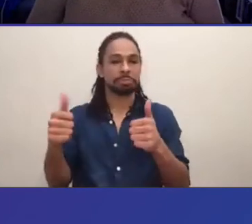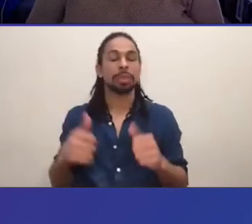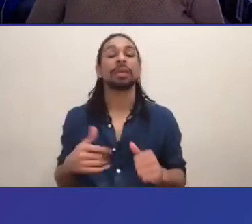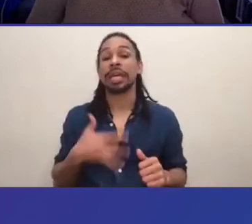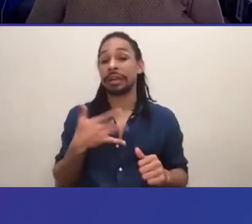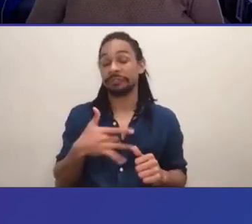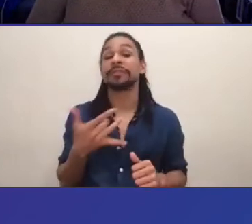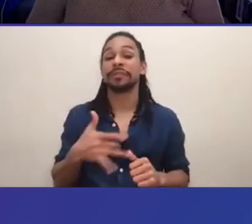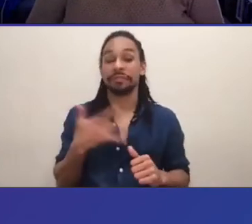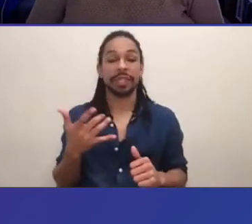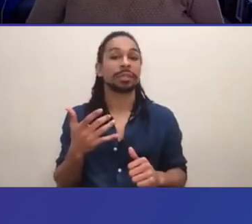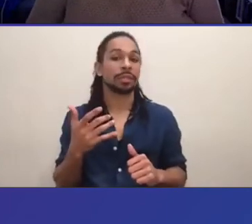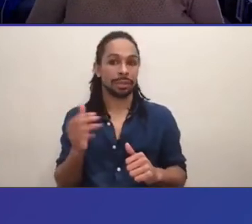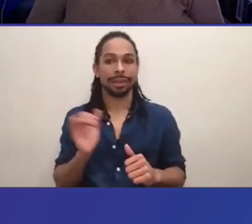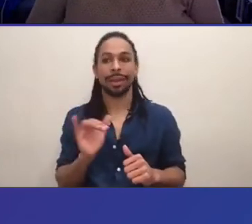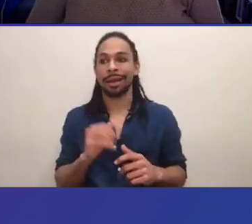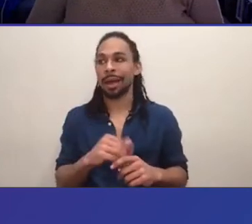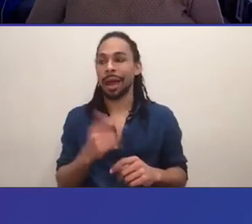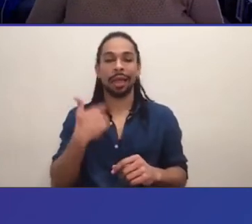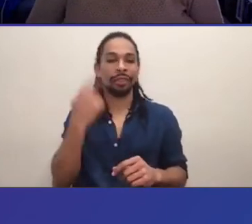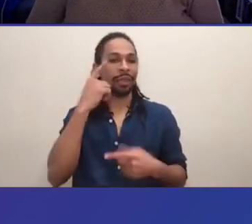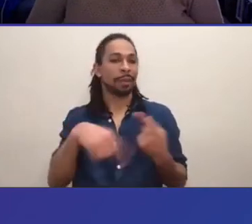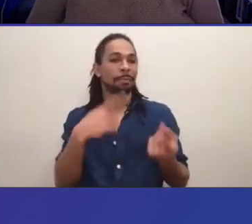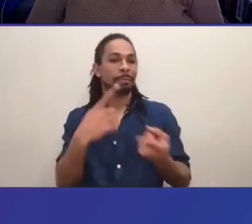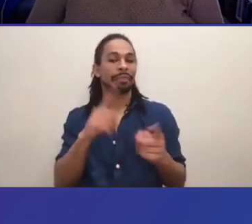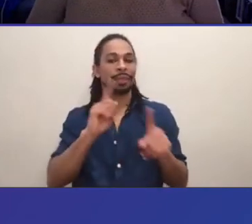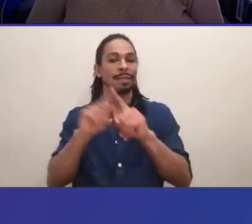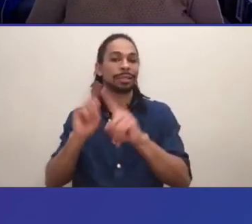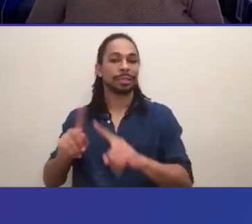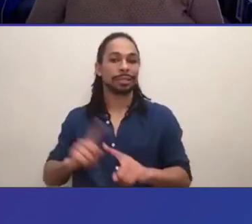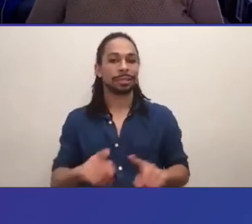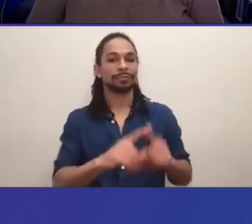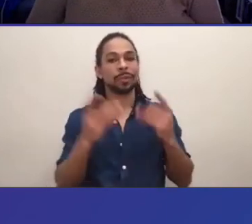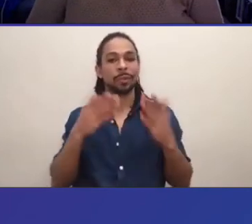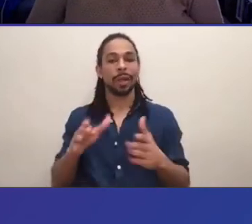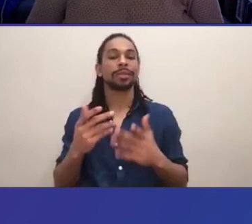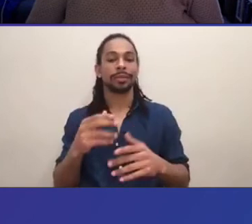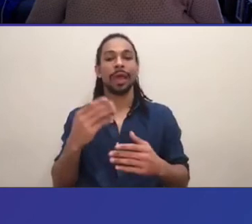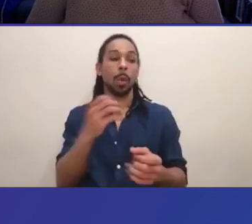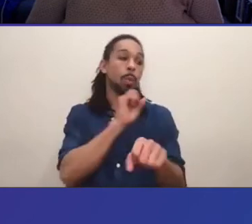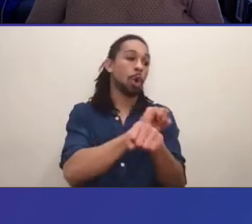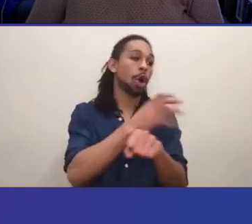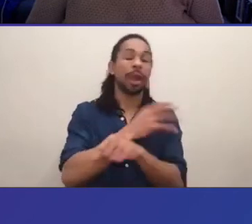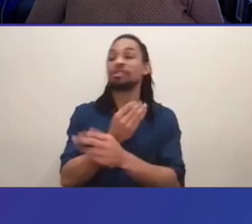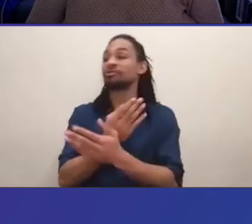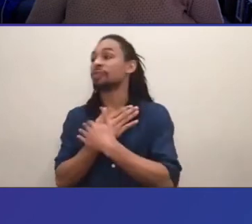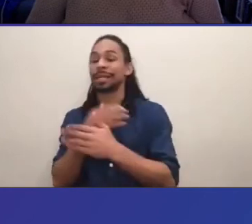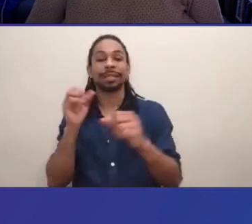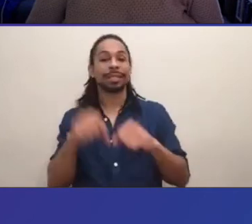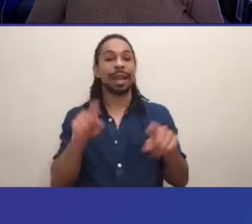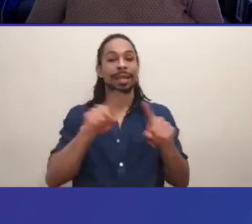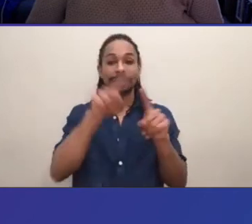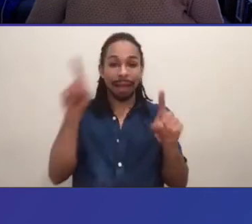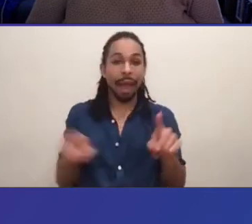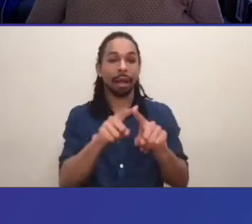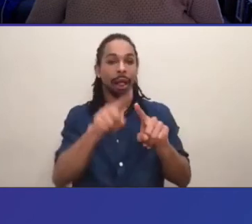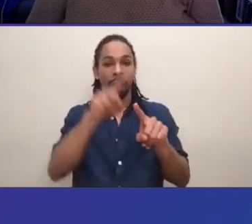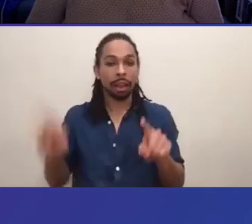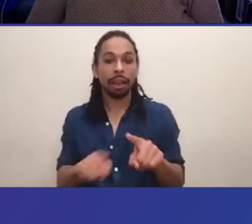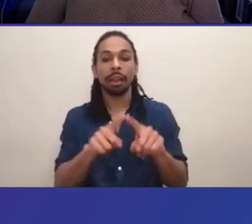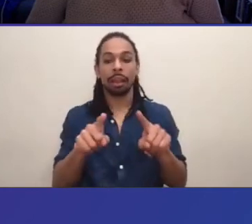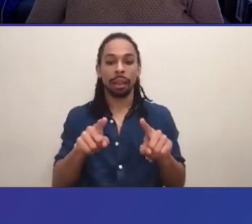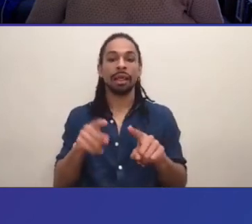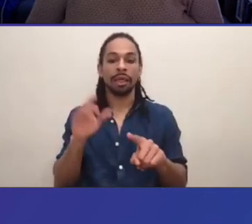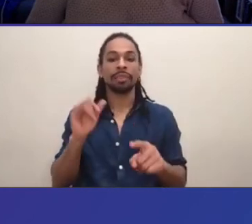about the ways that work and rest can cycle. Brittany, you were talking about that importance of rest and reflection. And